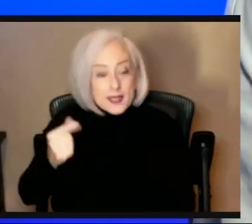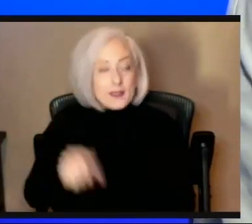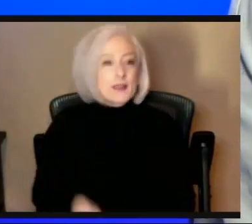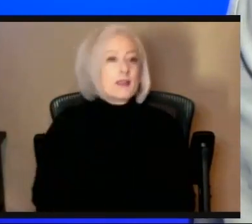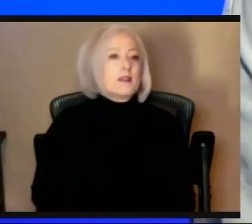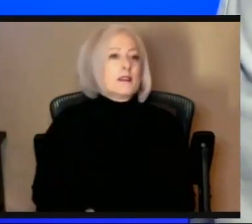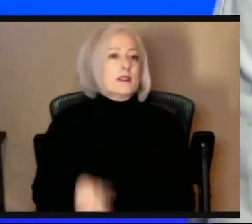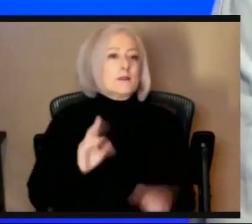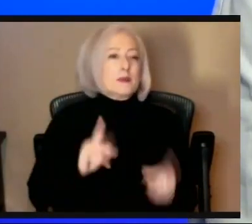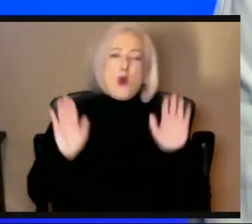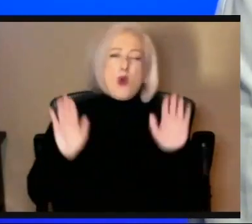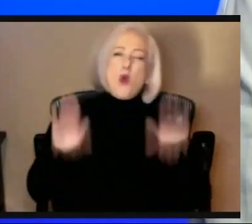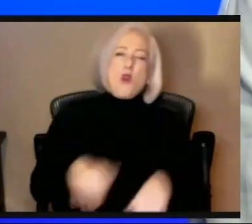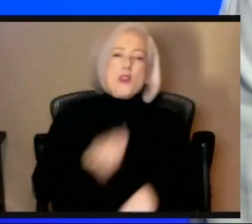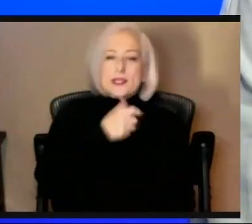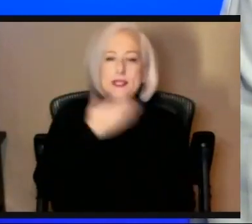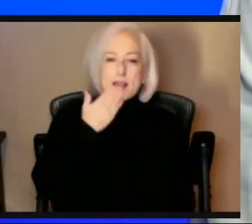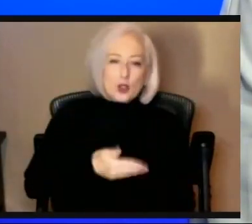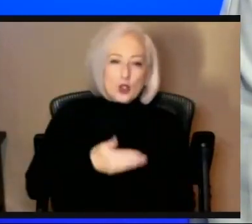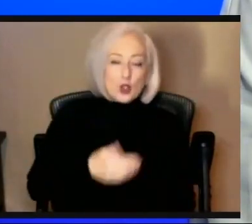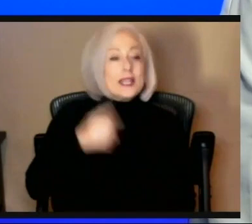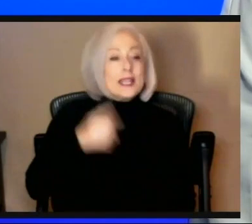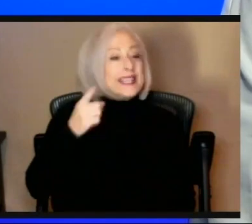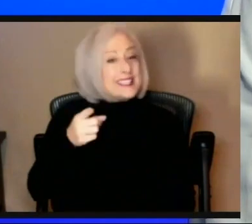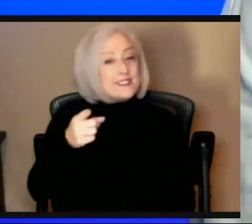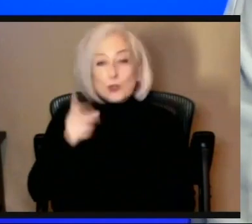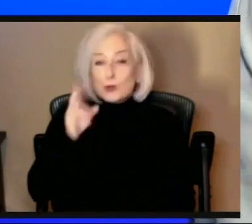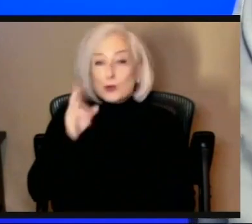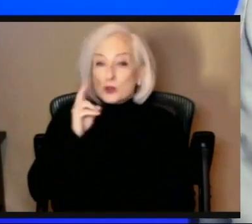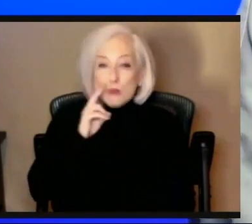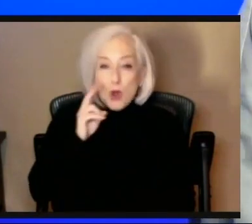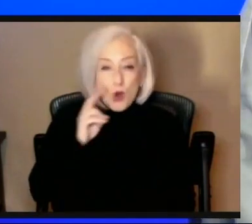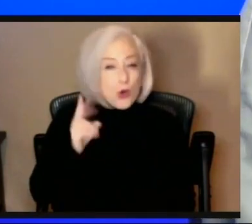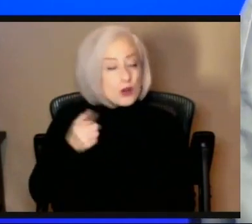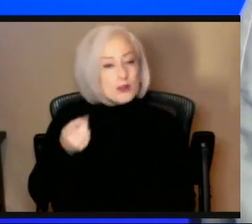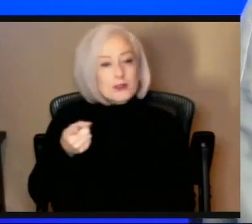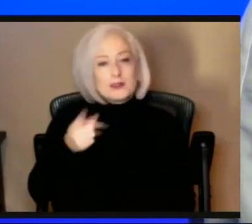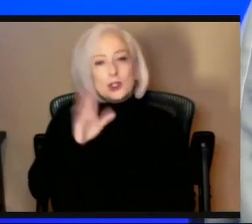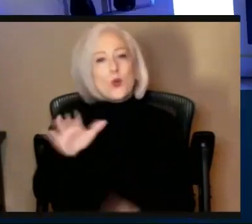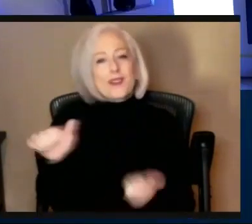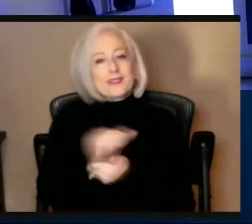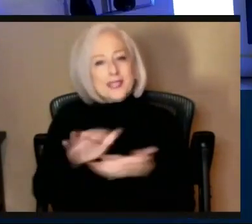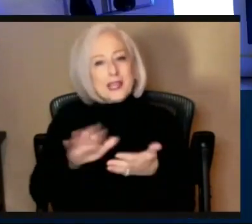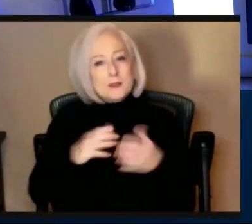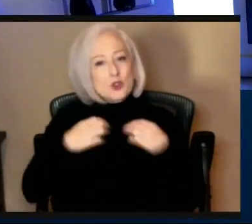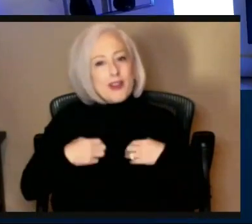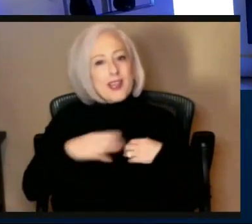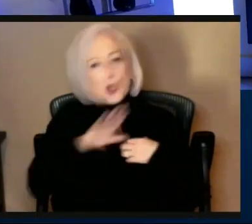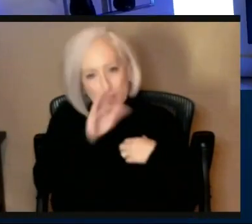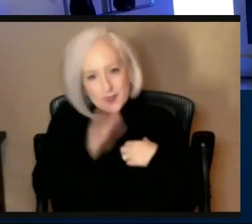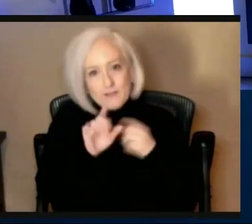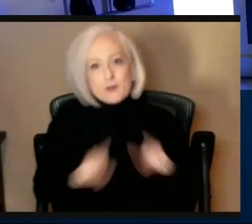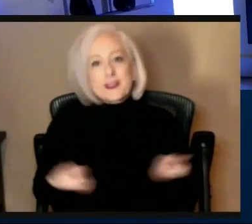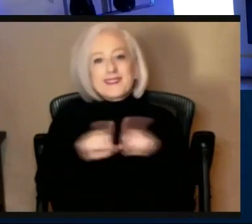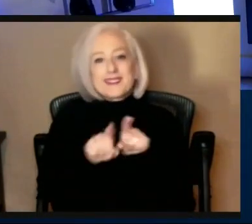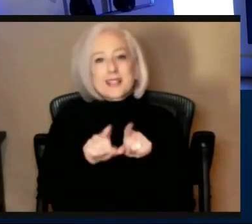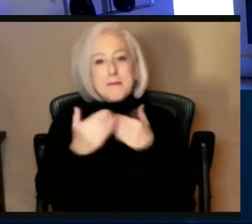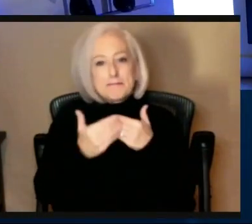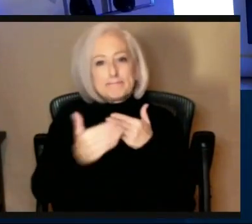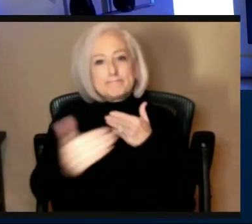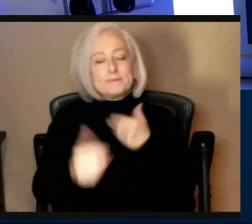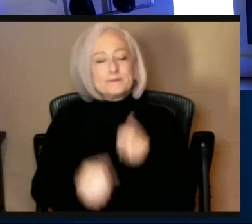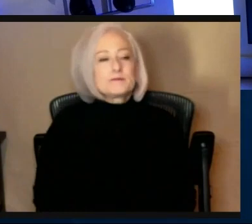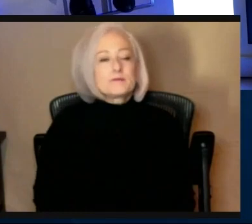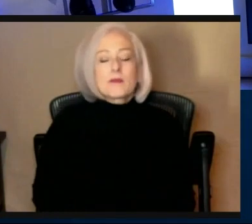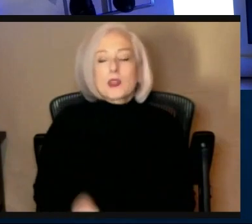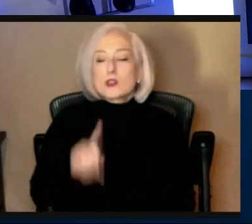or smoking, you are going to do damage to your lung, and your lung will never repair itself back to normal. And the Dr. Stites, Dr. V connection is you send